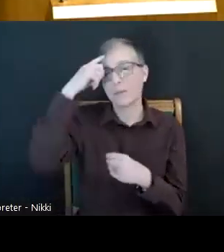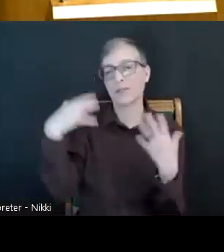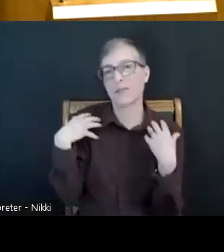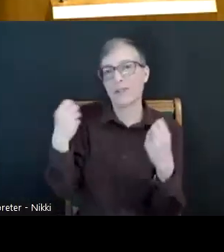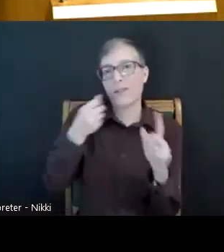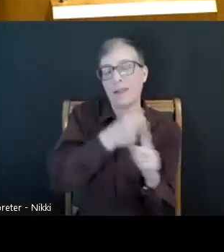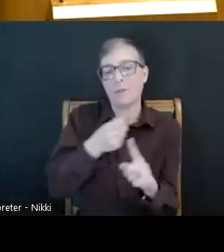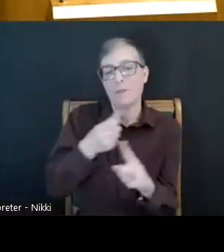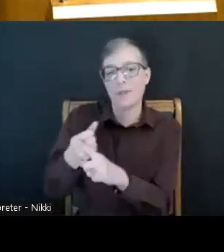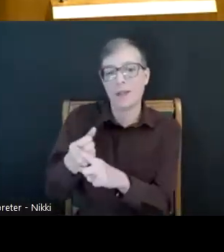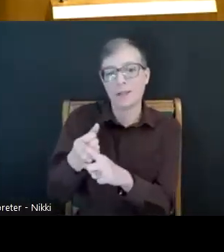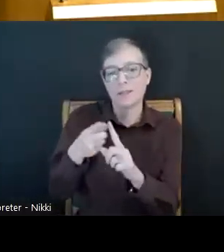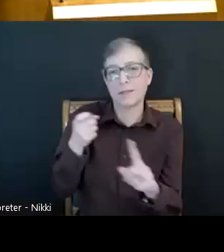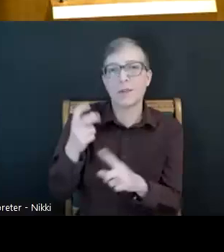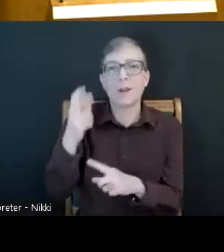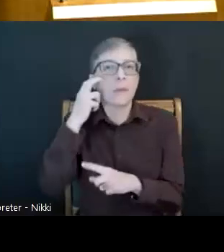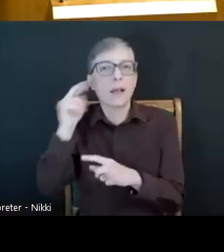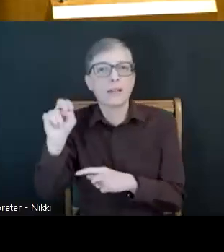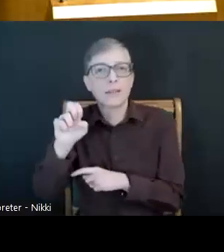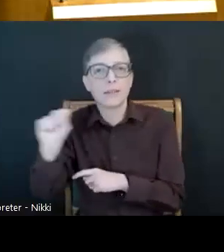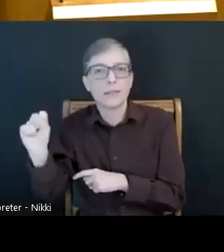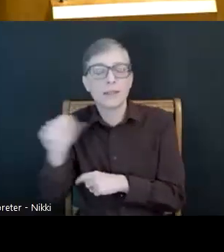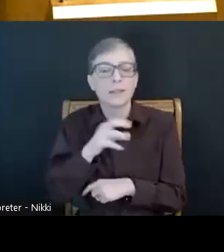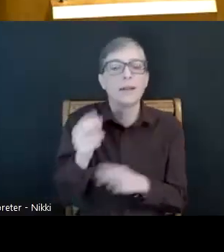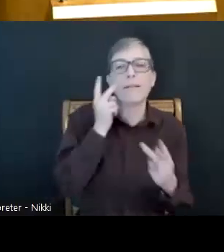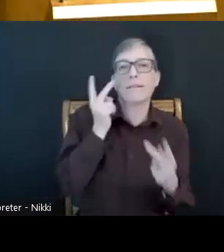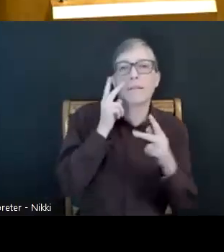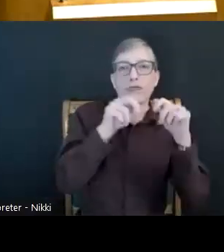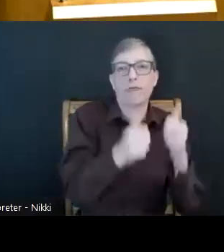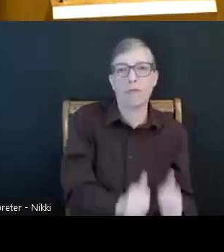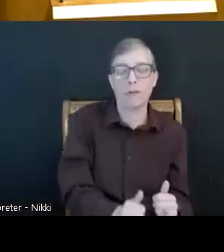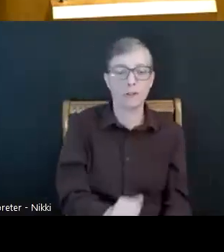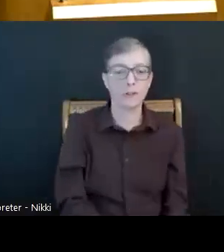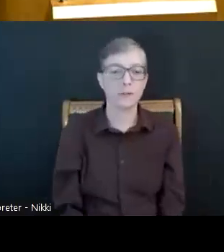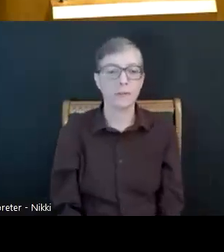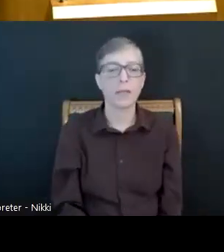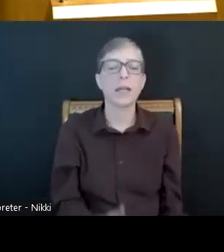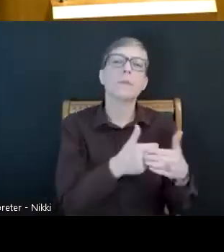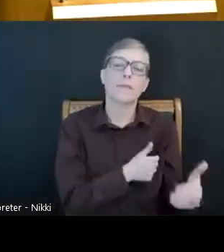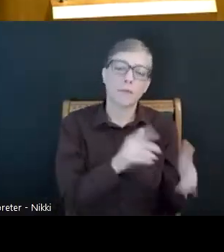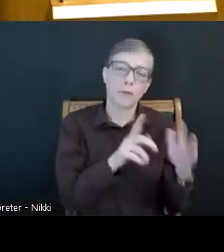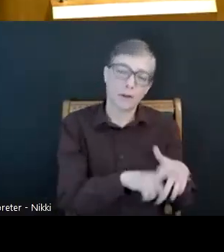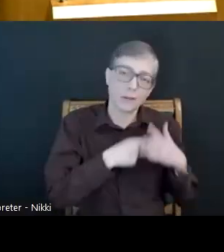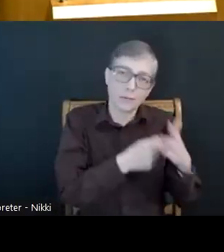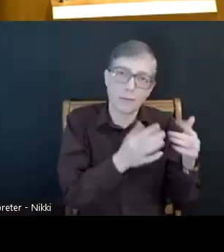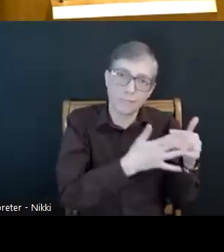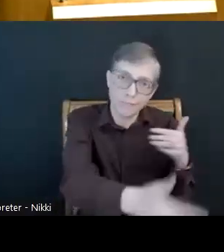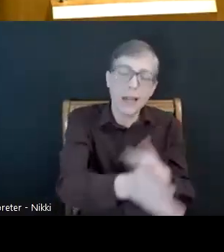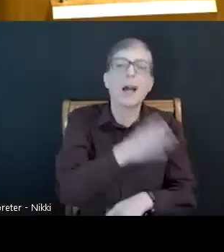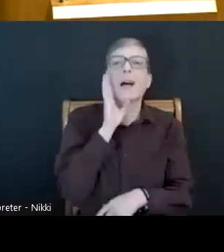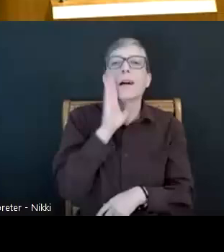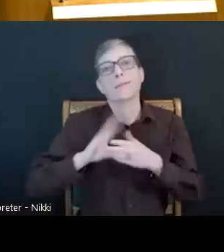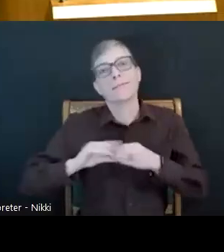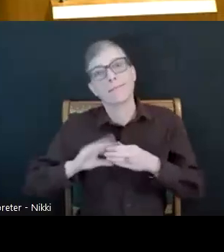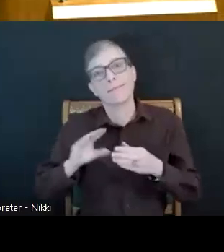vision loss. But before I do that, I will say the usual things. First, there'll be an